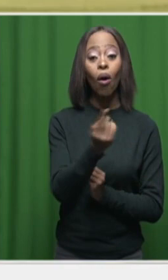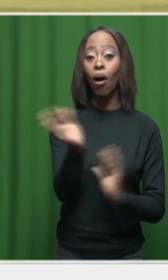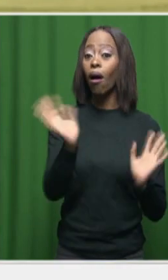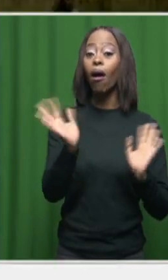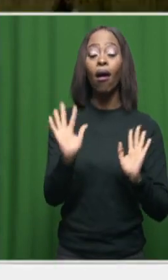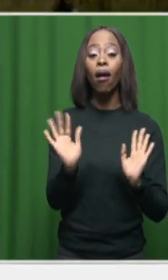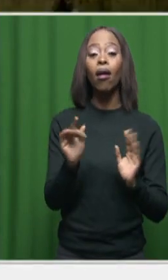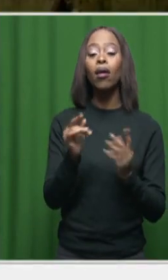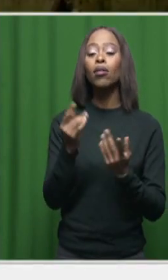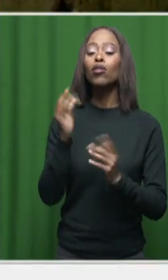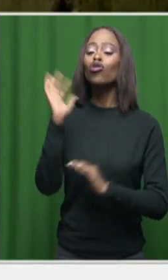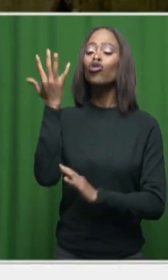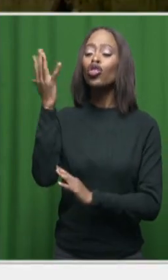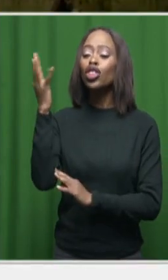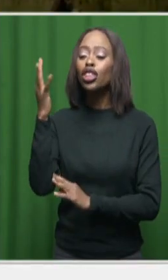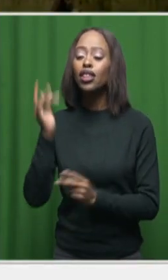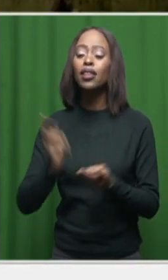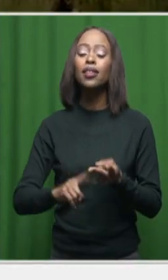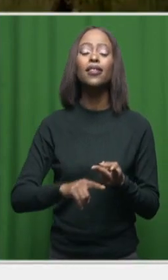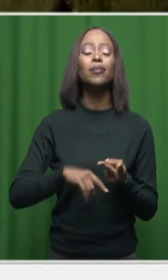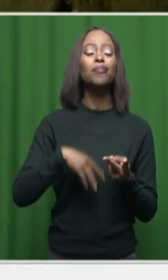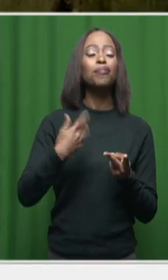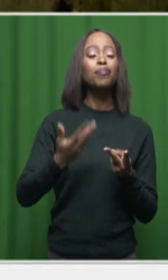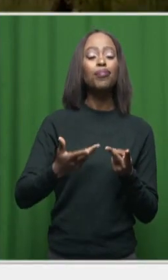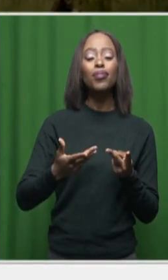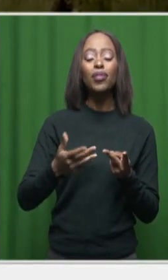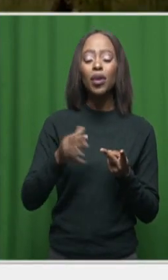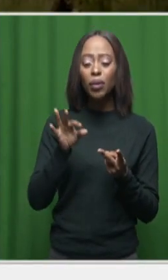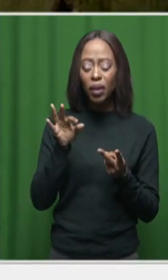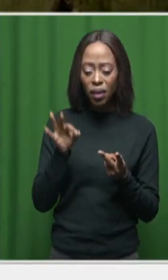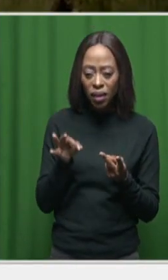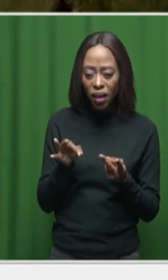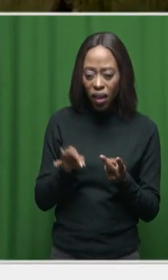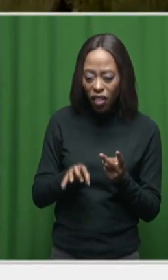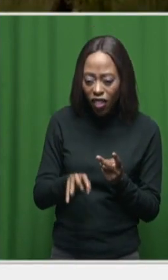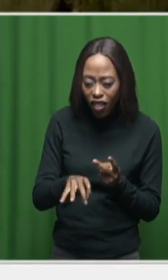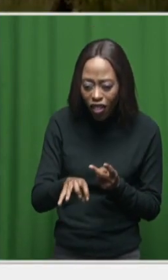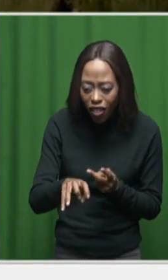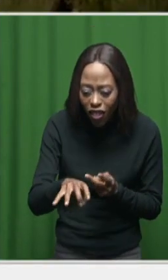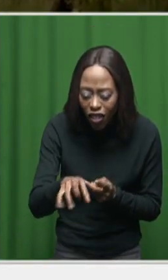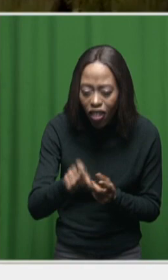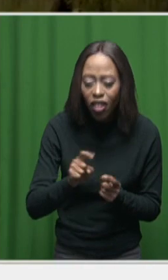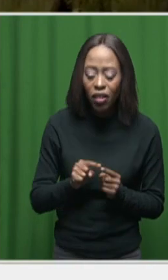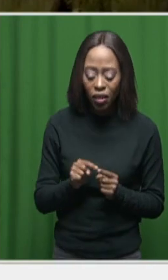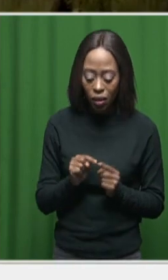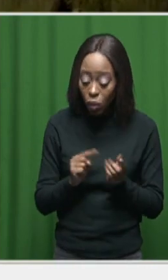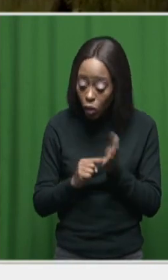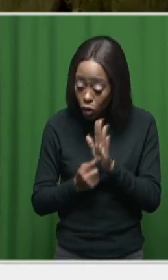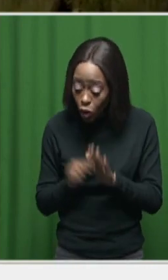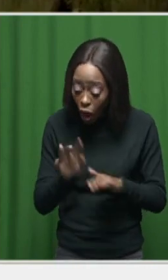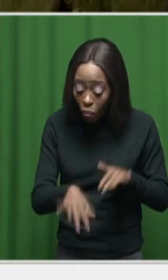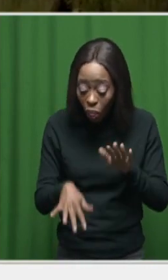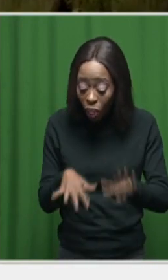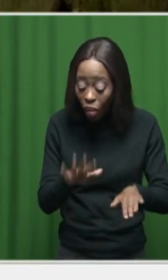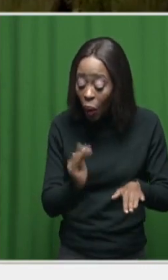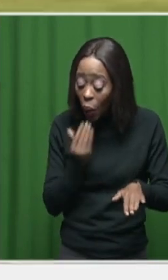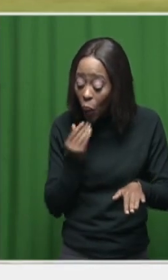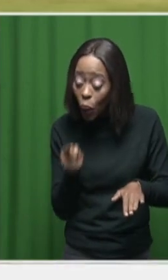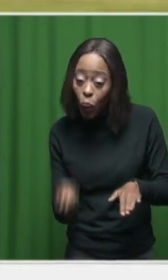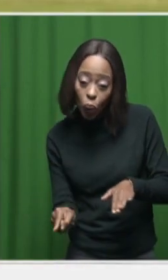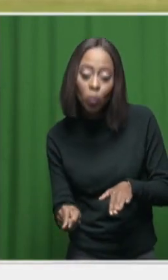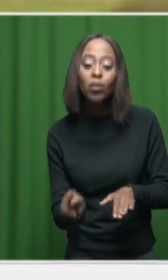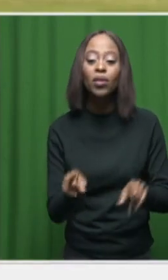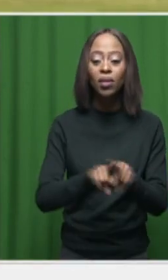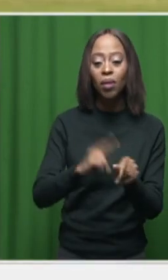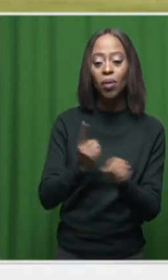also trees, and then we do some other insects. We do also tracks. And then also we tell people how